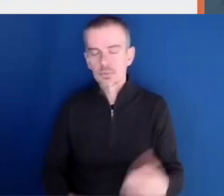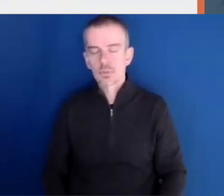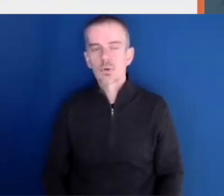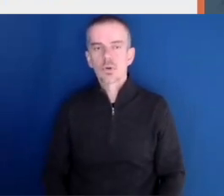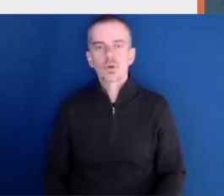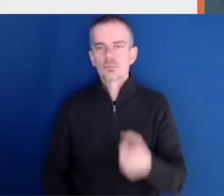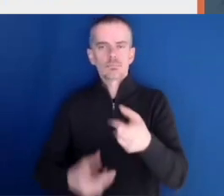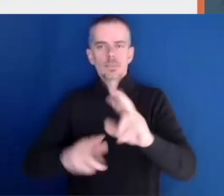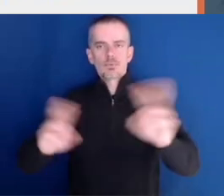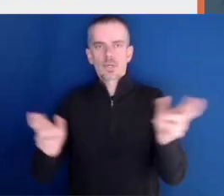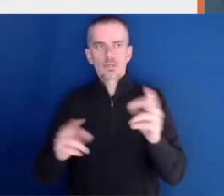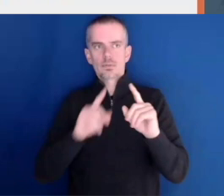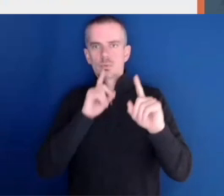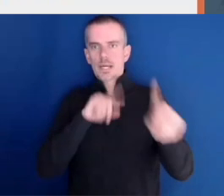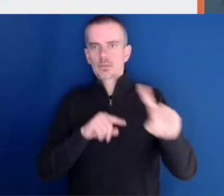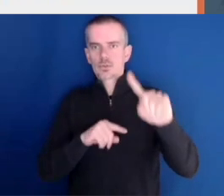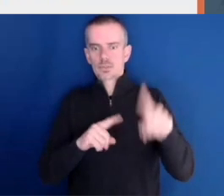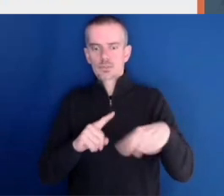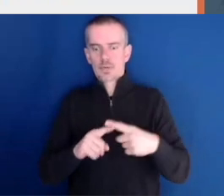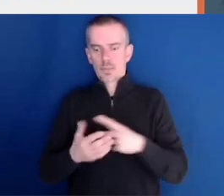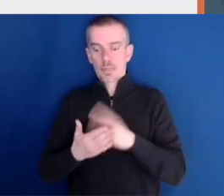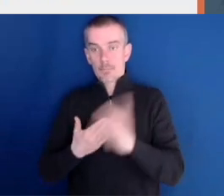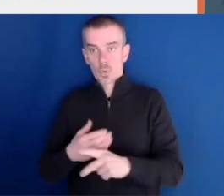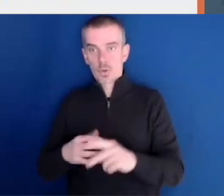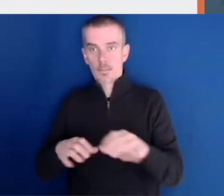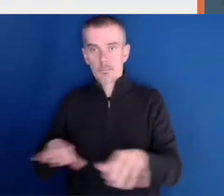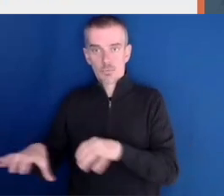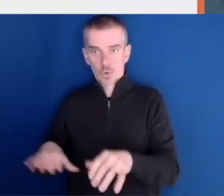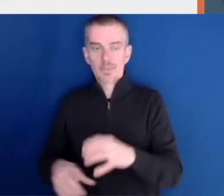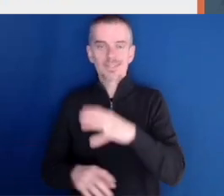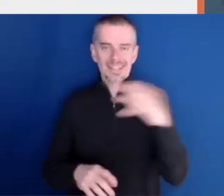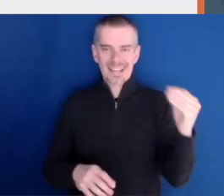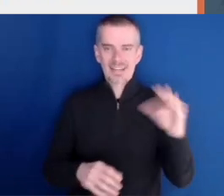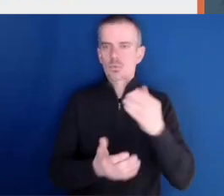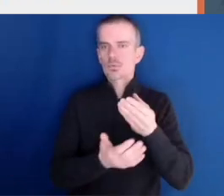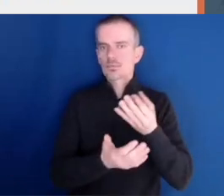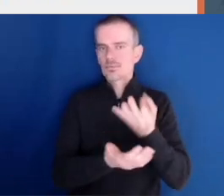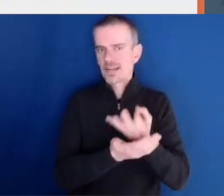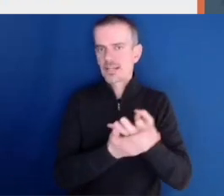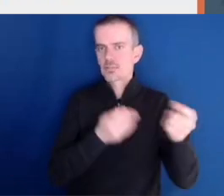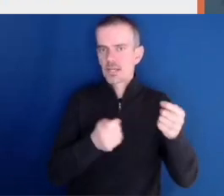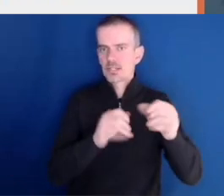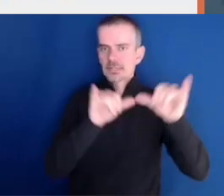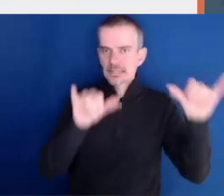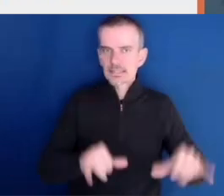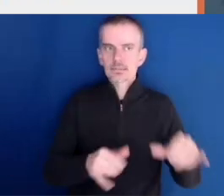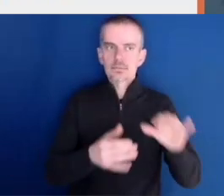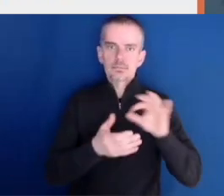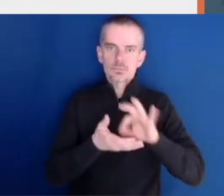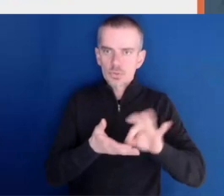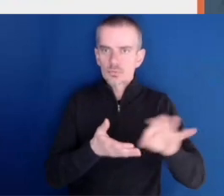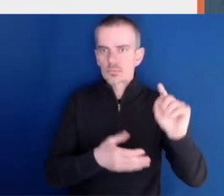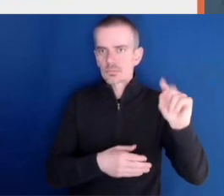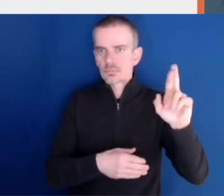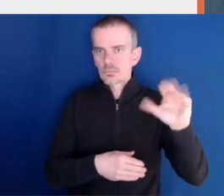answer questions about the program performance as well as your financial management system and tracking and